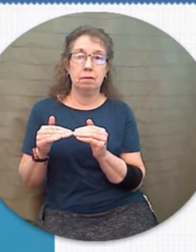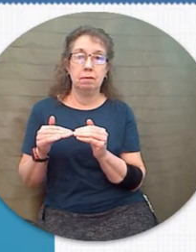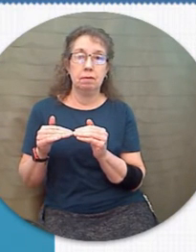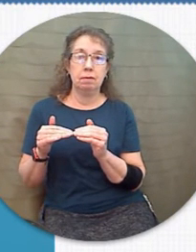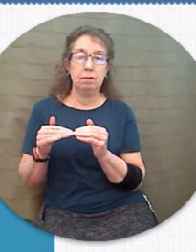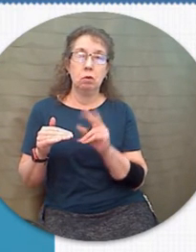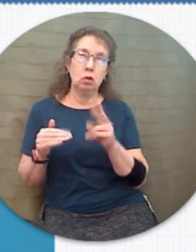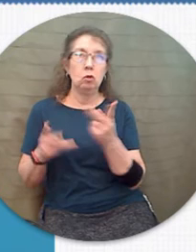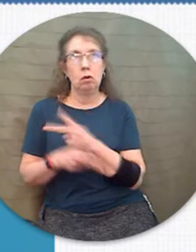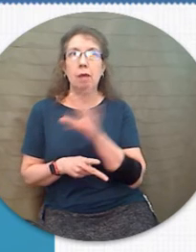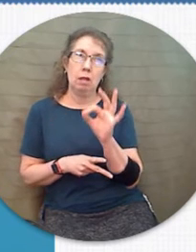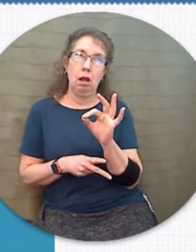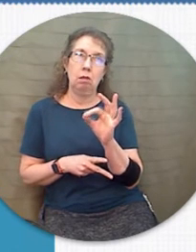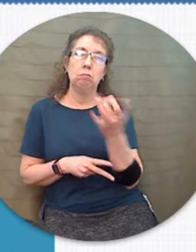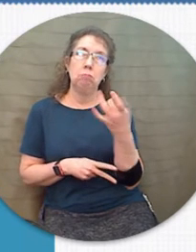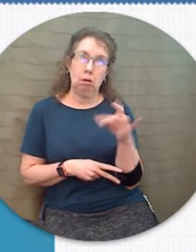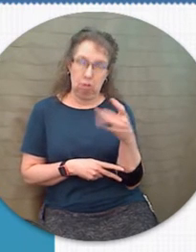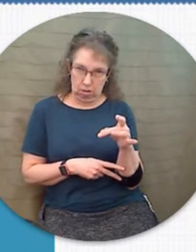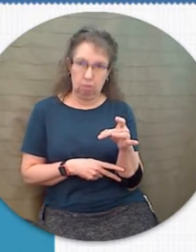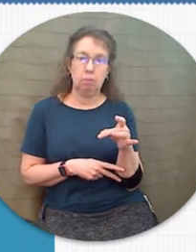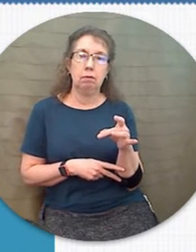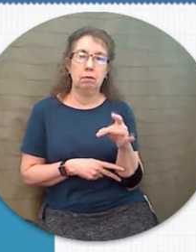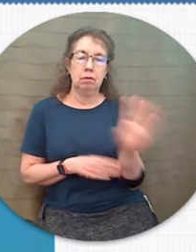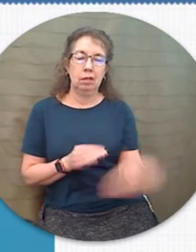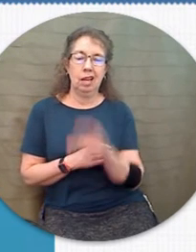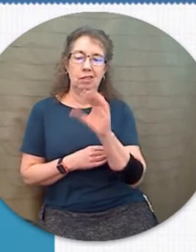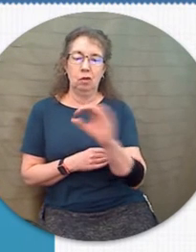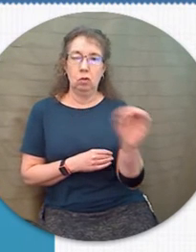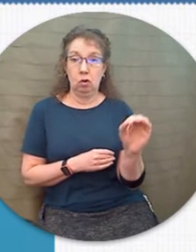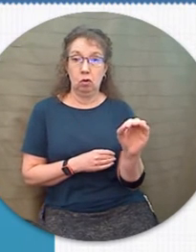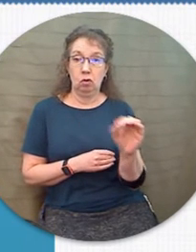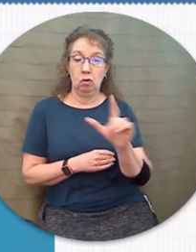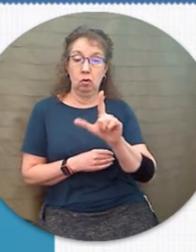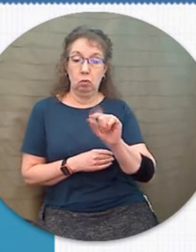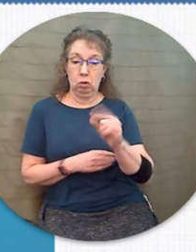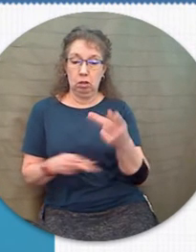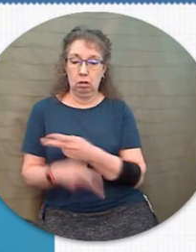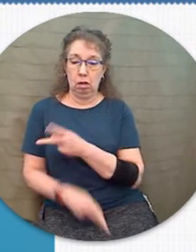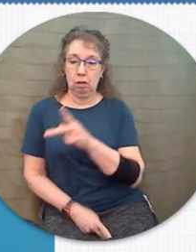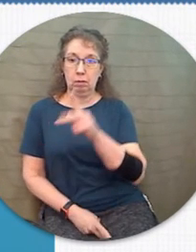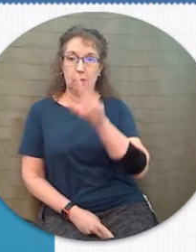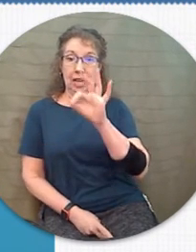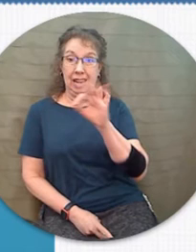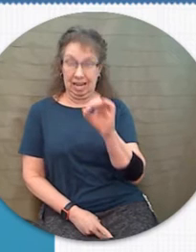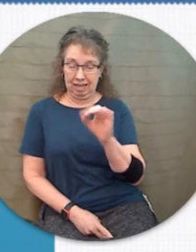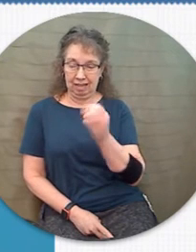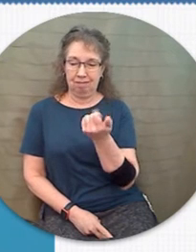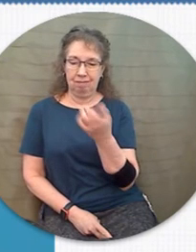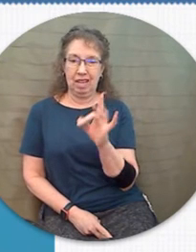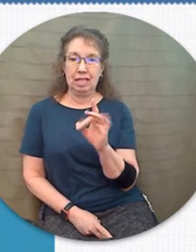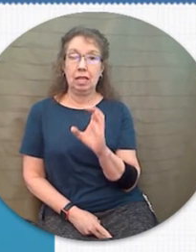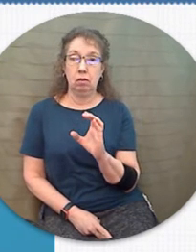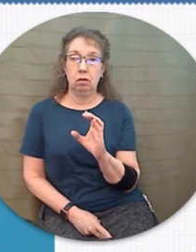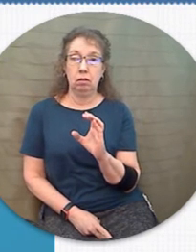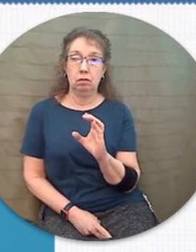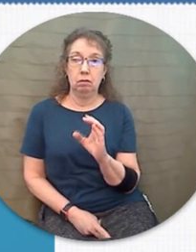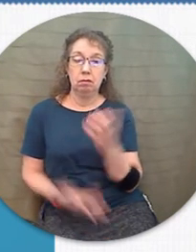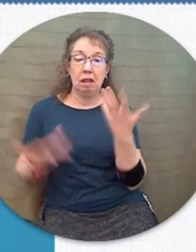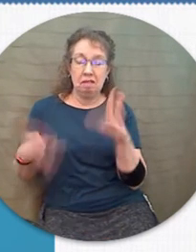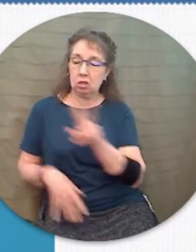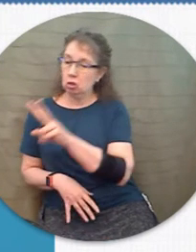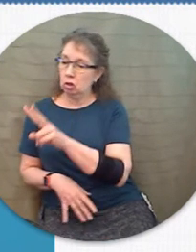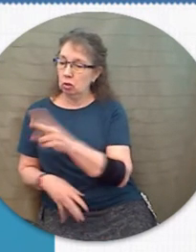2 times 9 is 18, and then I have 2 zeros after it. So 20 times 90 is 1,800. Now I've already done the 2. Let me